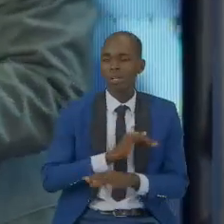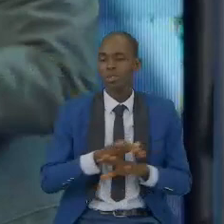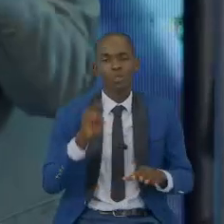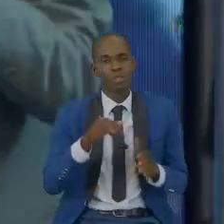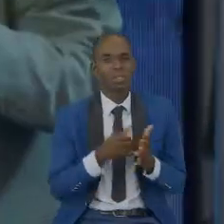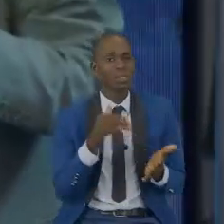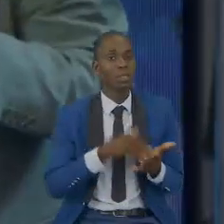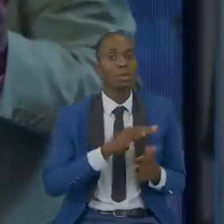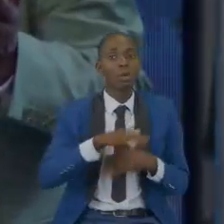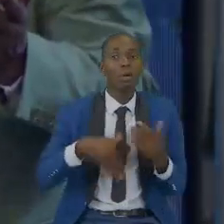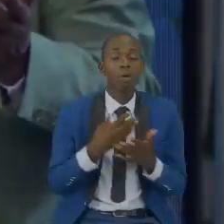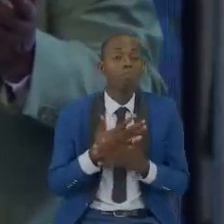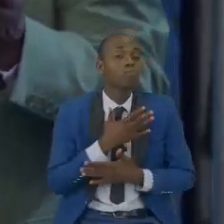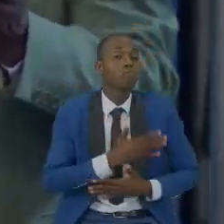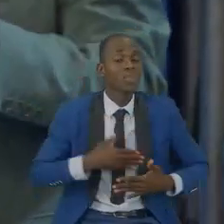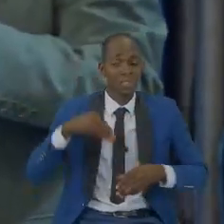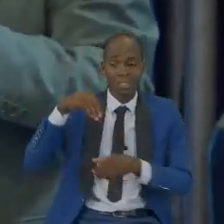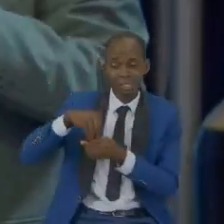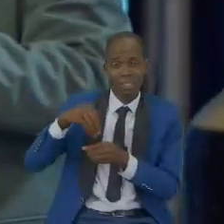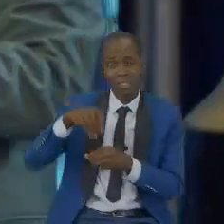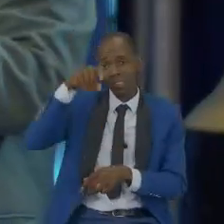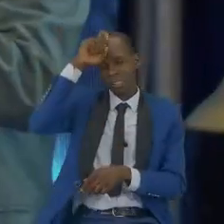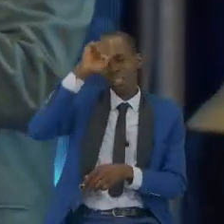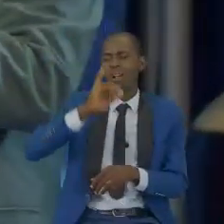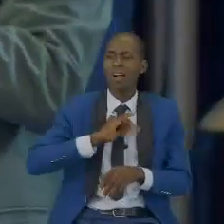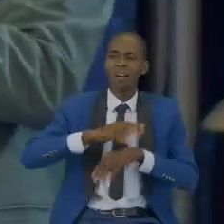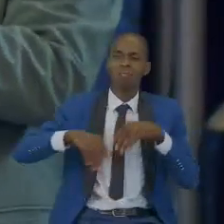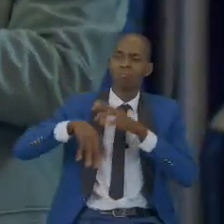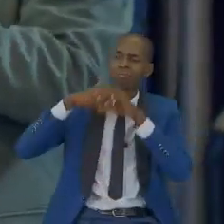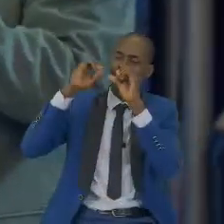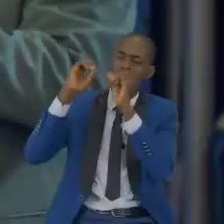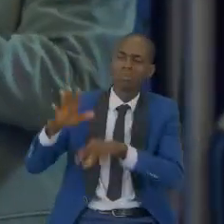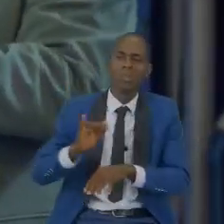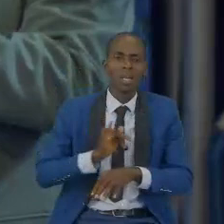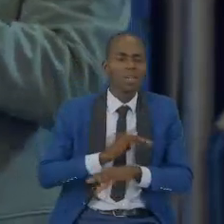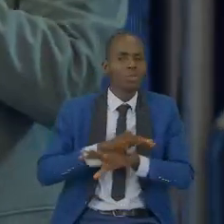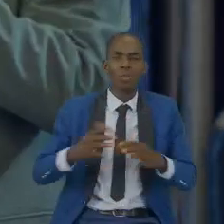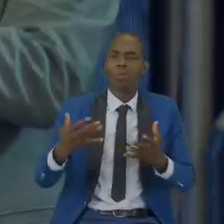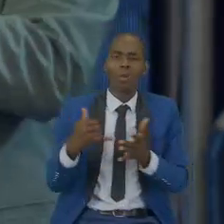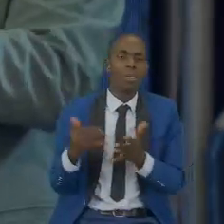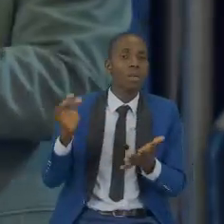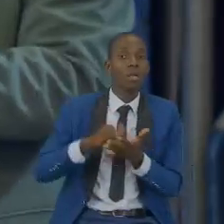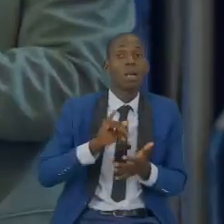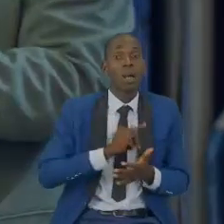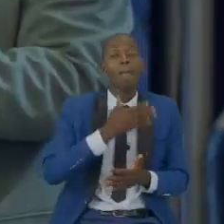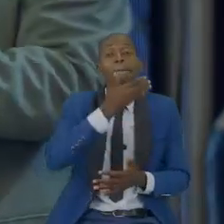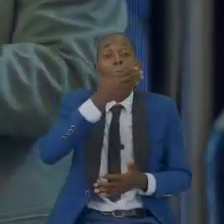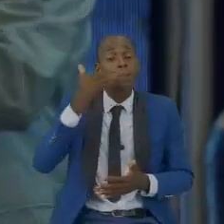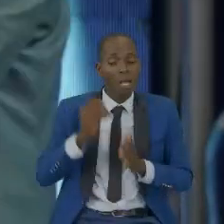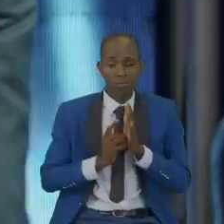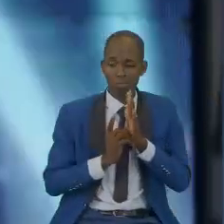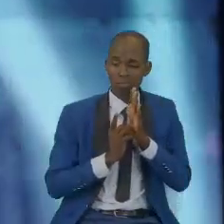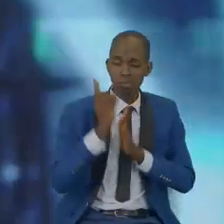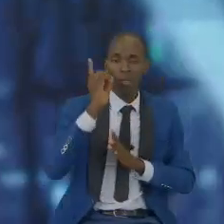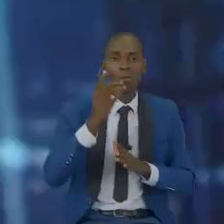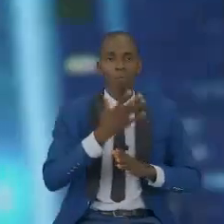of Egypt, I resign and I throw away, and I'd rather develop my backbone, the backbone of my